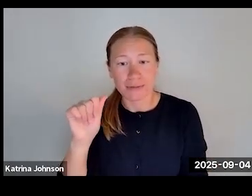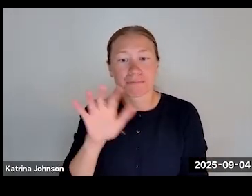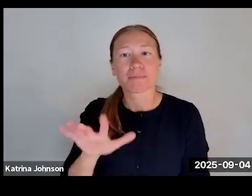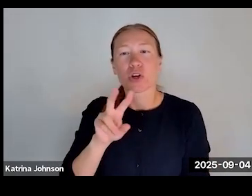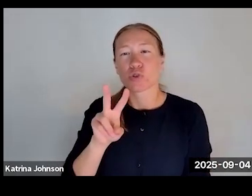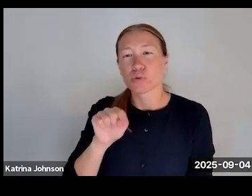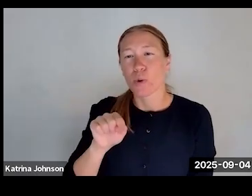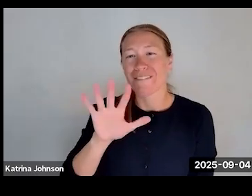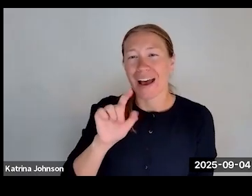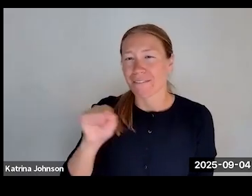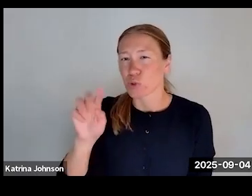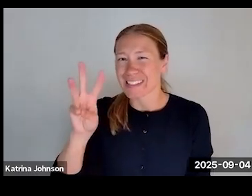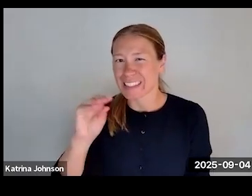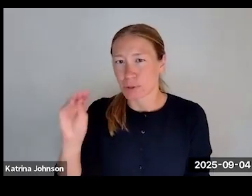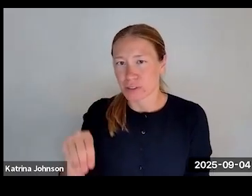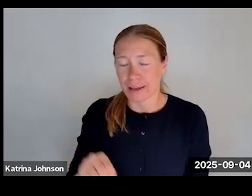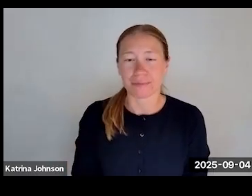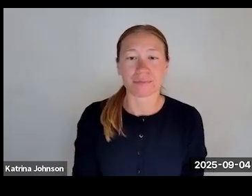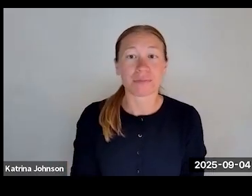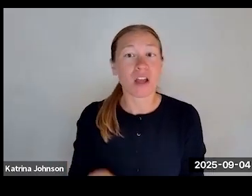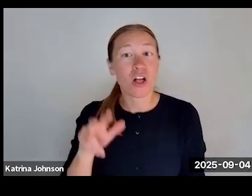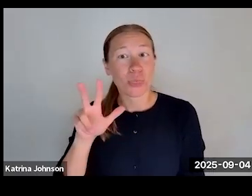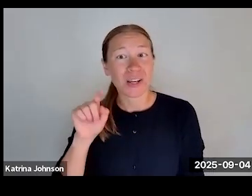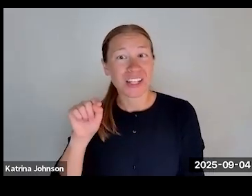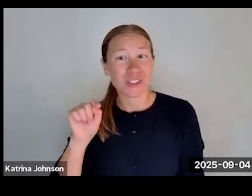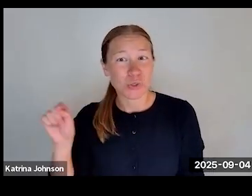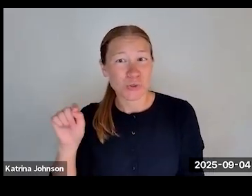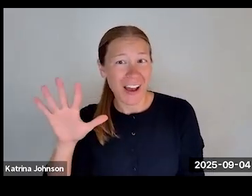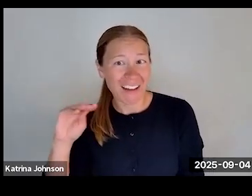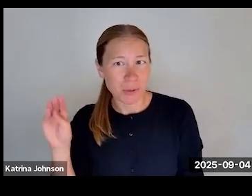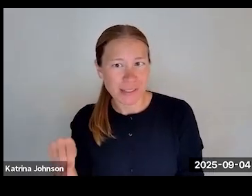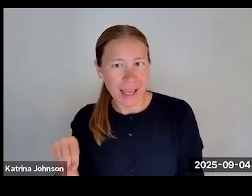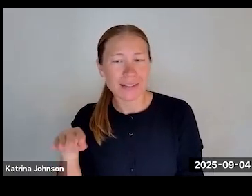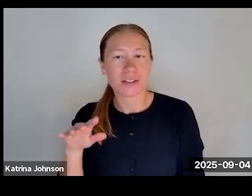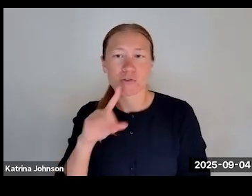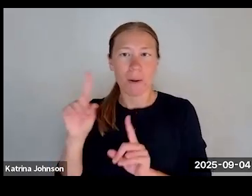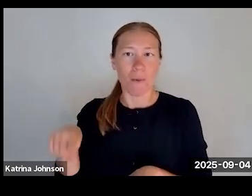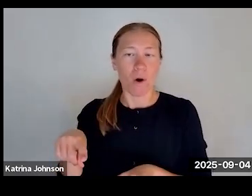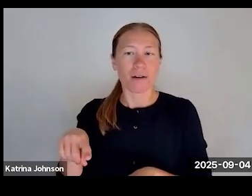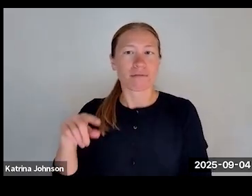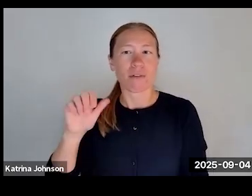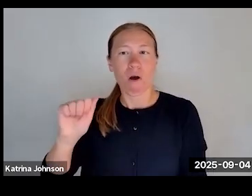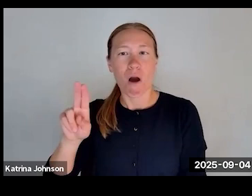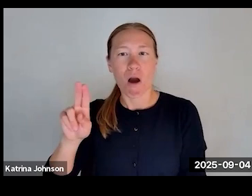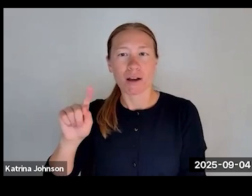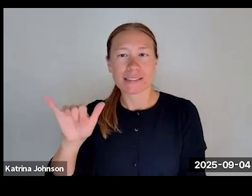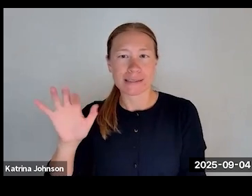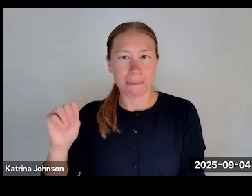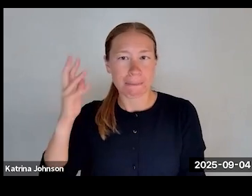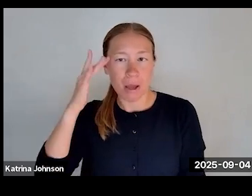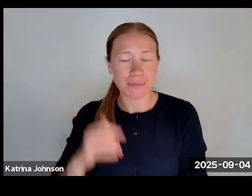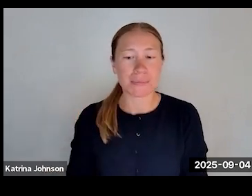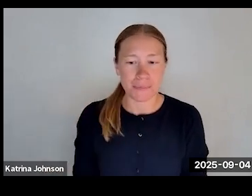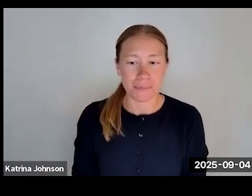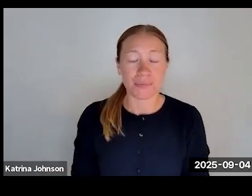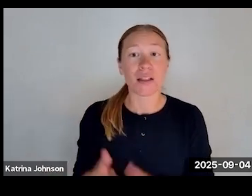to 6%, while 3 to 5% report being autistic. The remaining